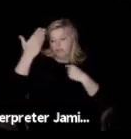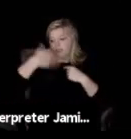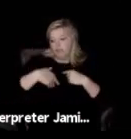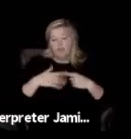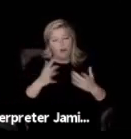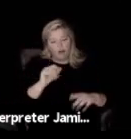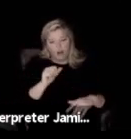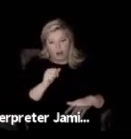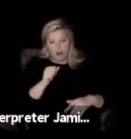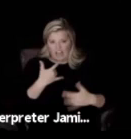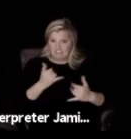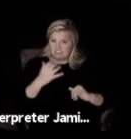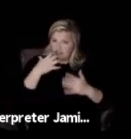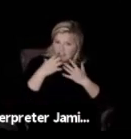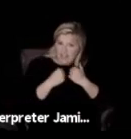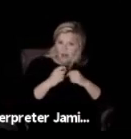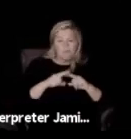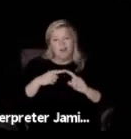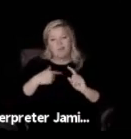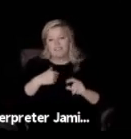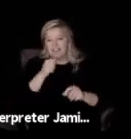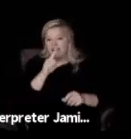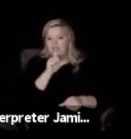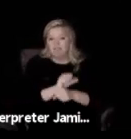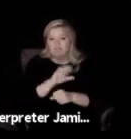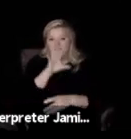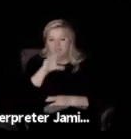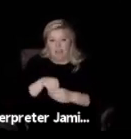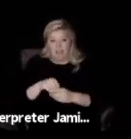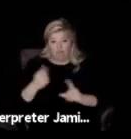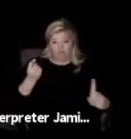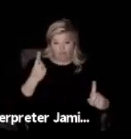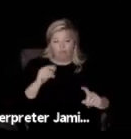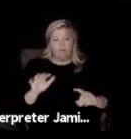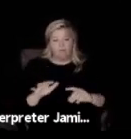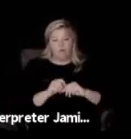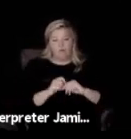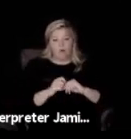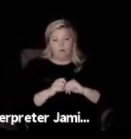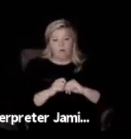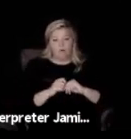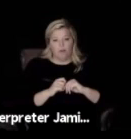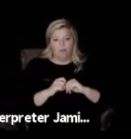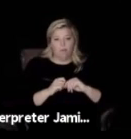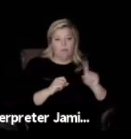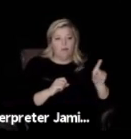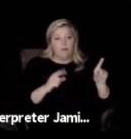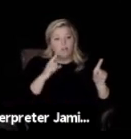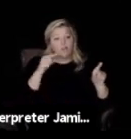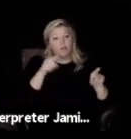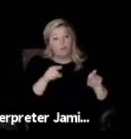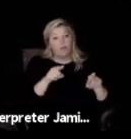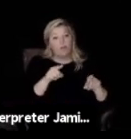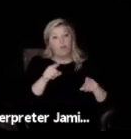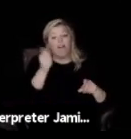it was because I wasn't engaged as much. Get that? So even though you're in it every day, it's